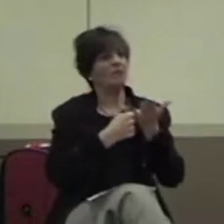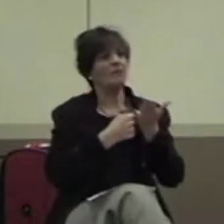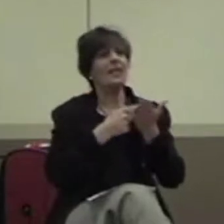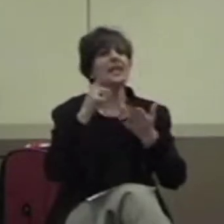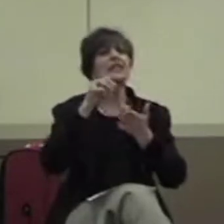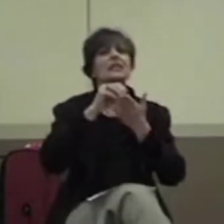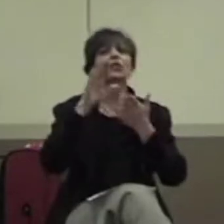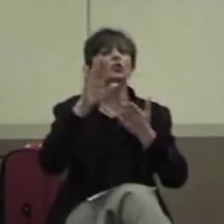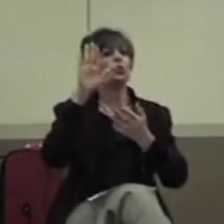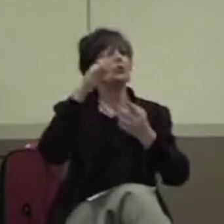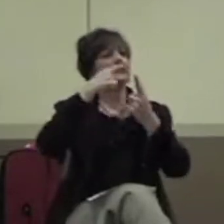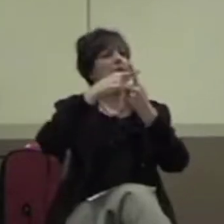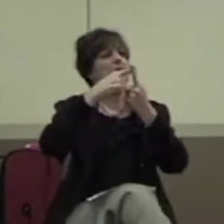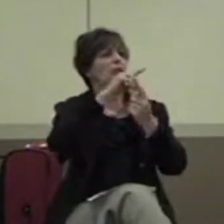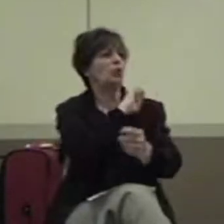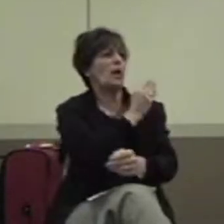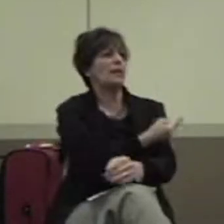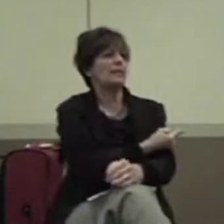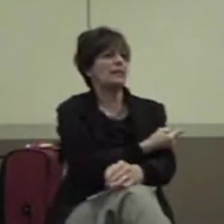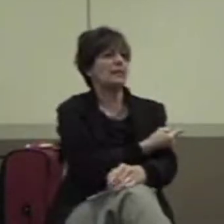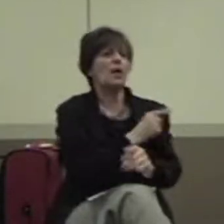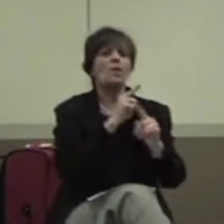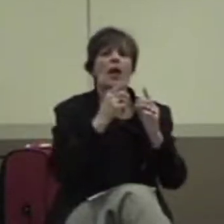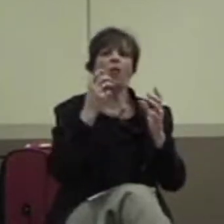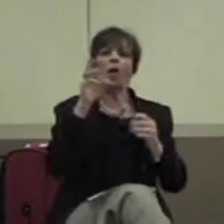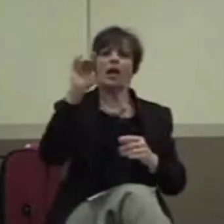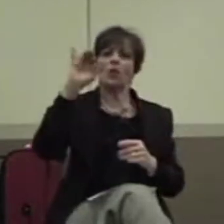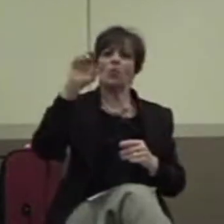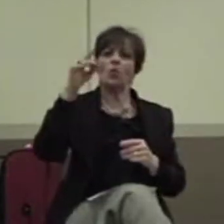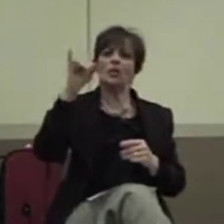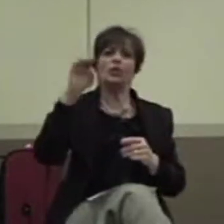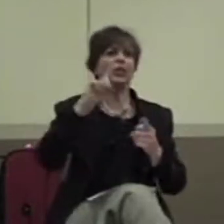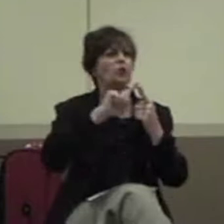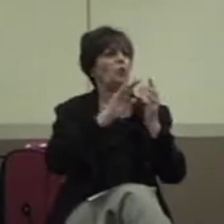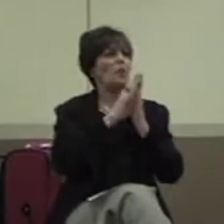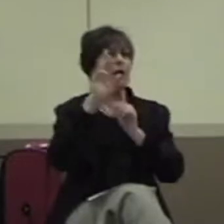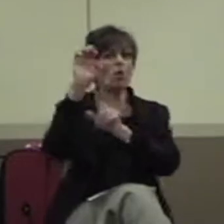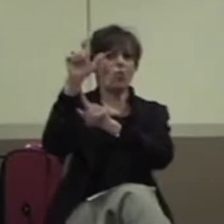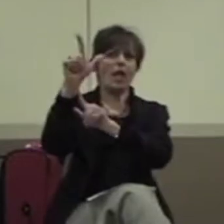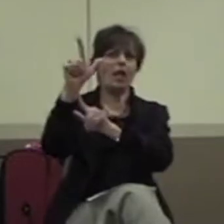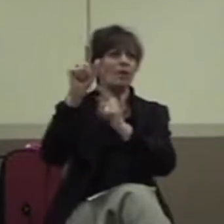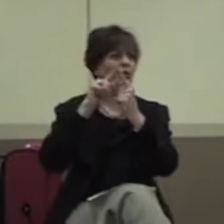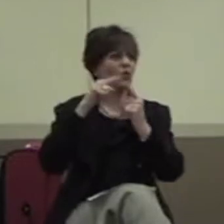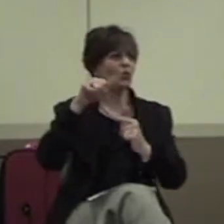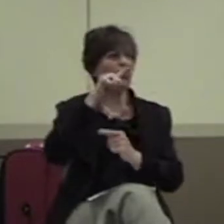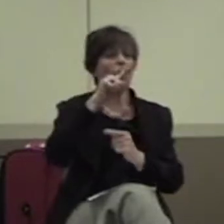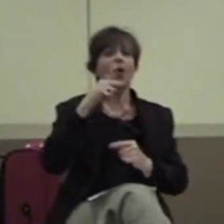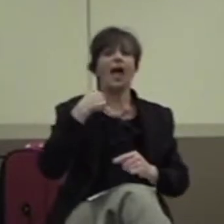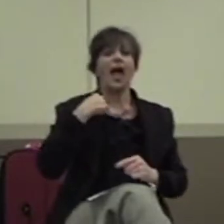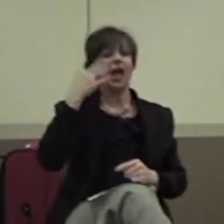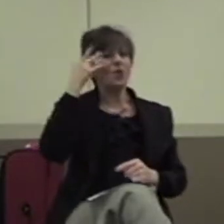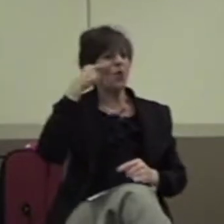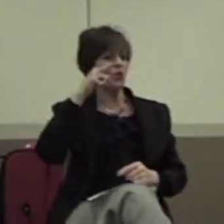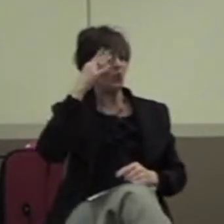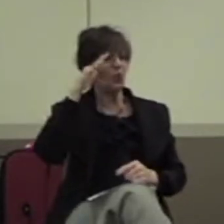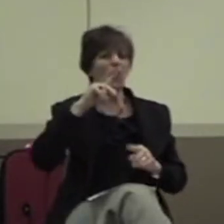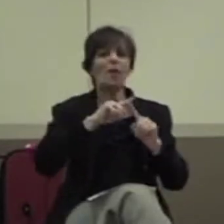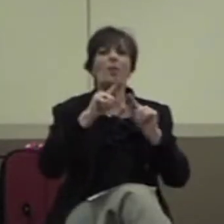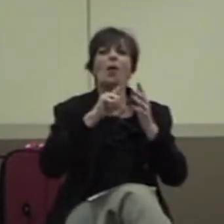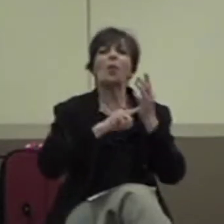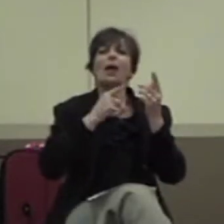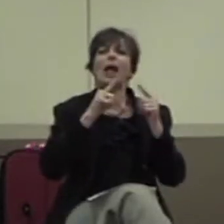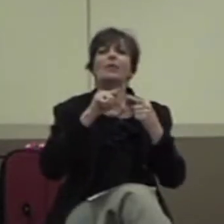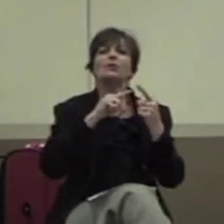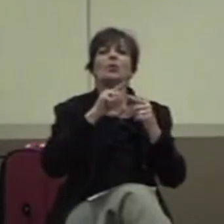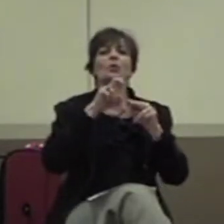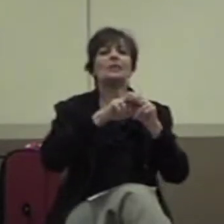about is the student's strengths, but I needed to make Richie real to you. Now, I know you guys know that, but what happens